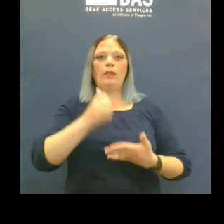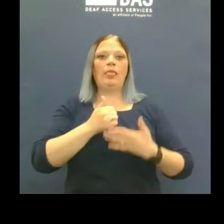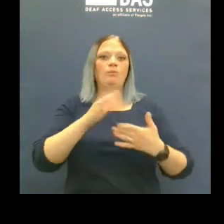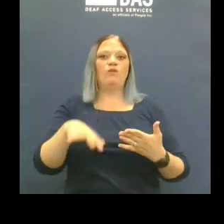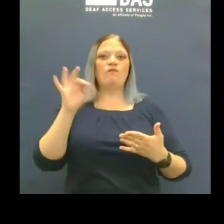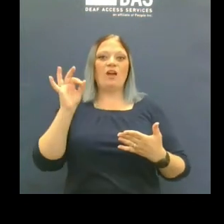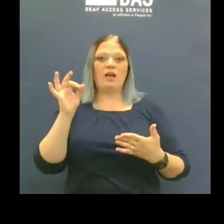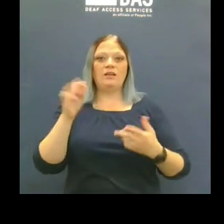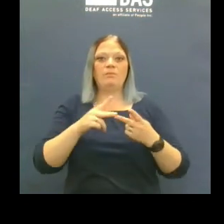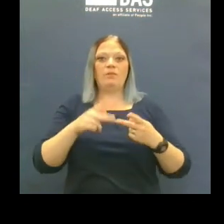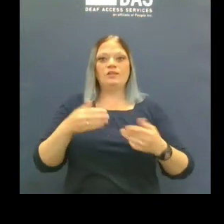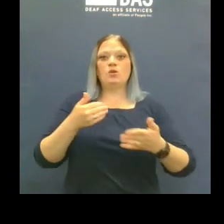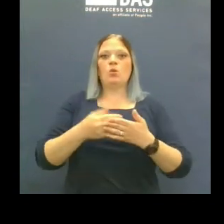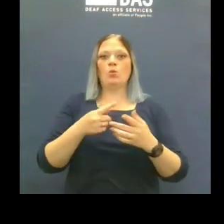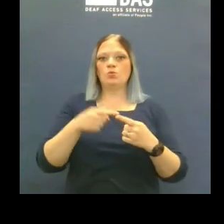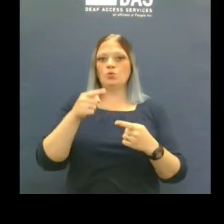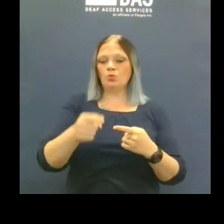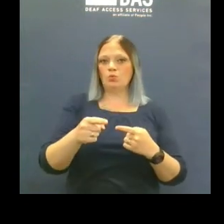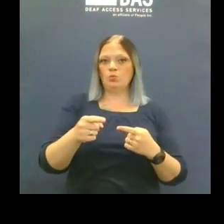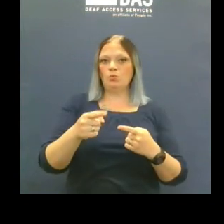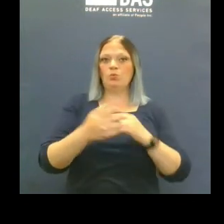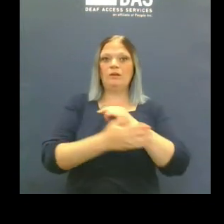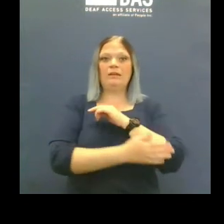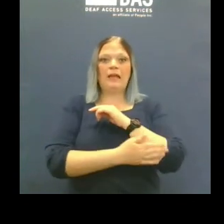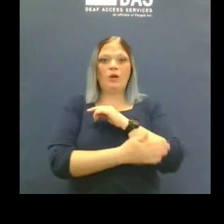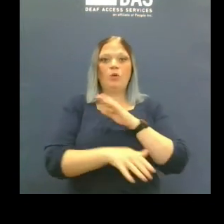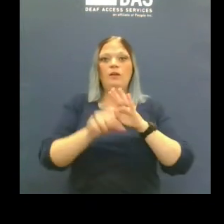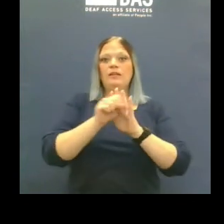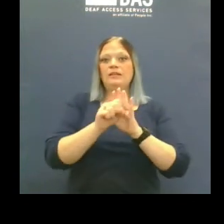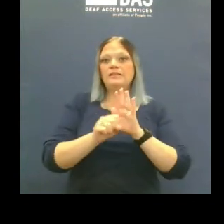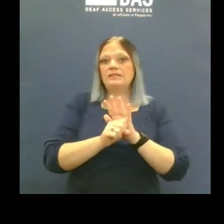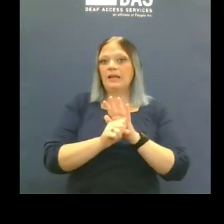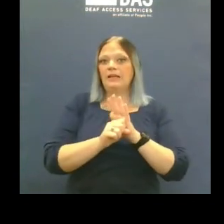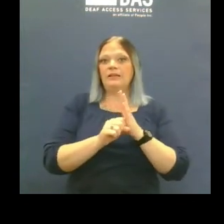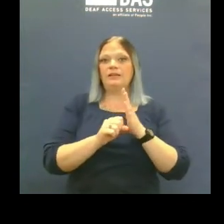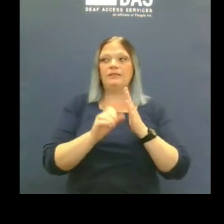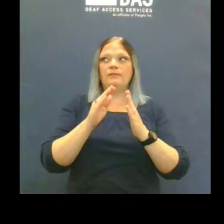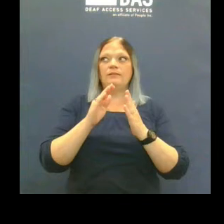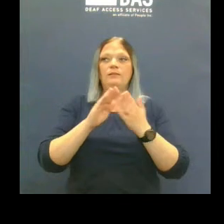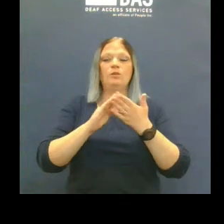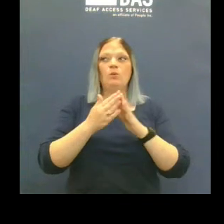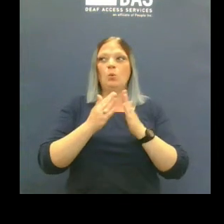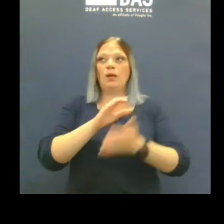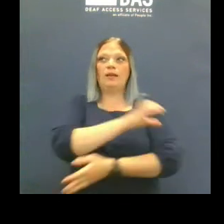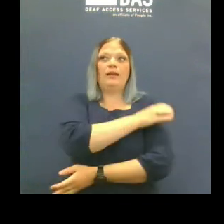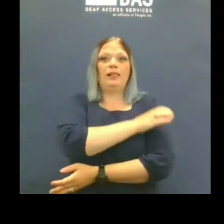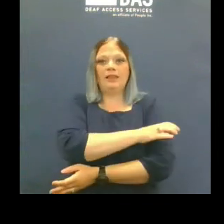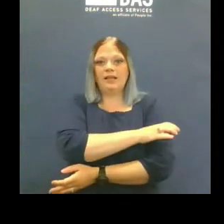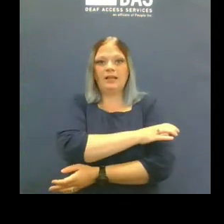place closest to you, either from the county or the state or one of our community clinics.